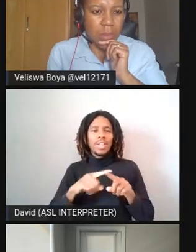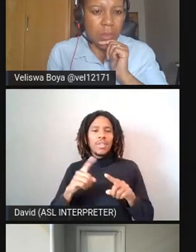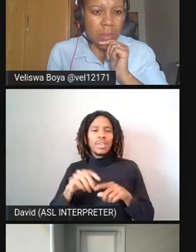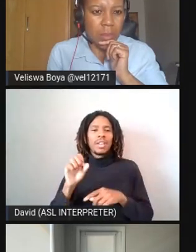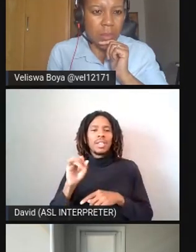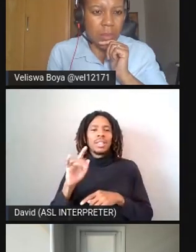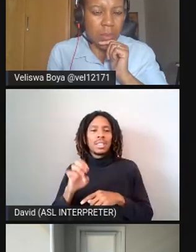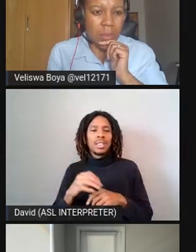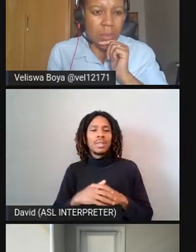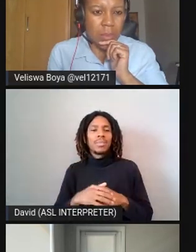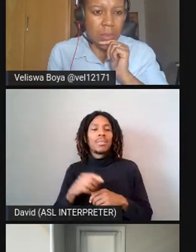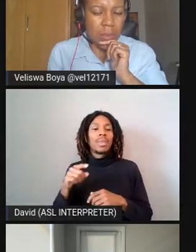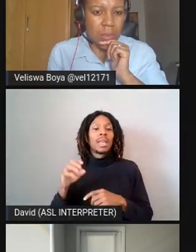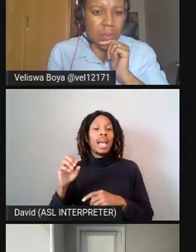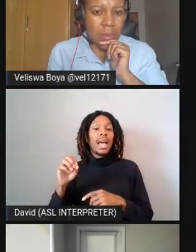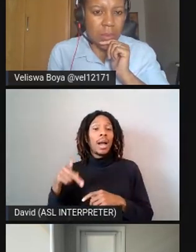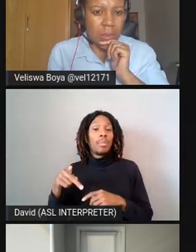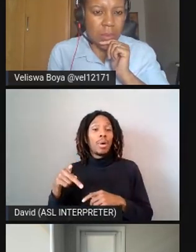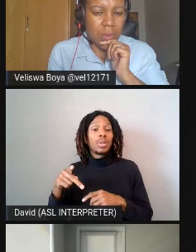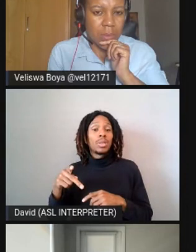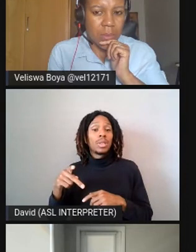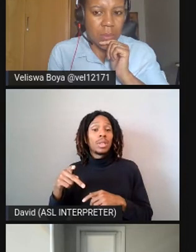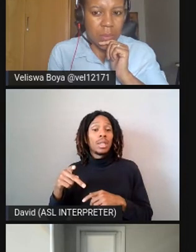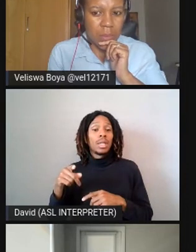the compute that runs here is